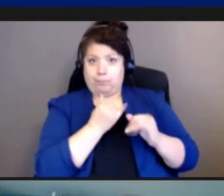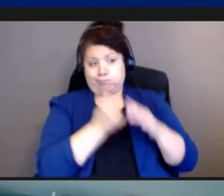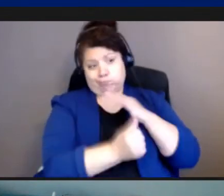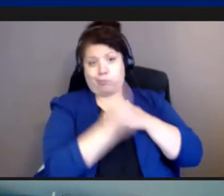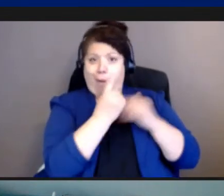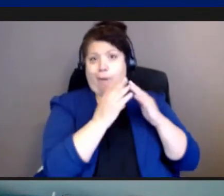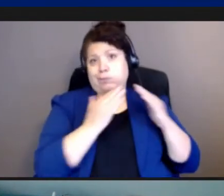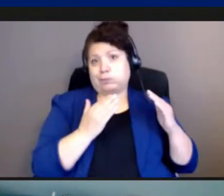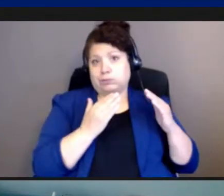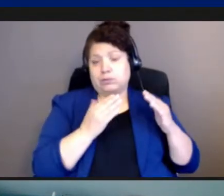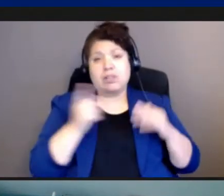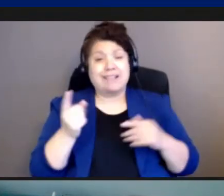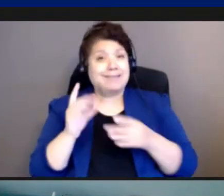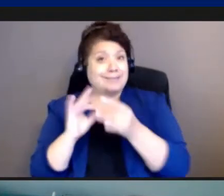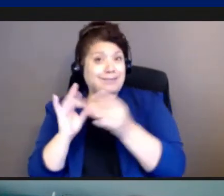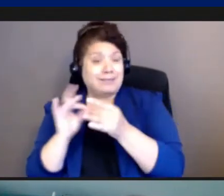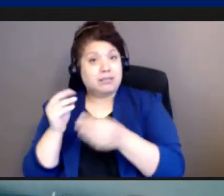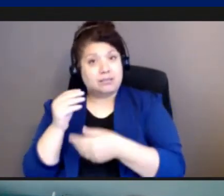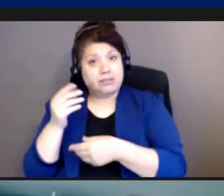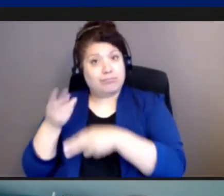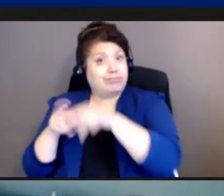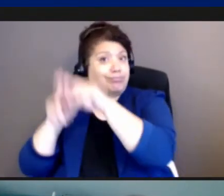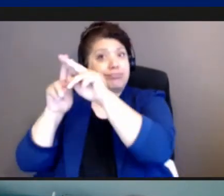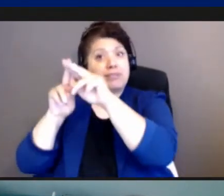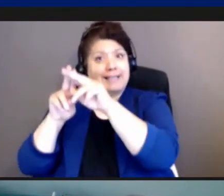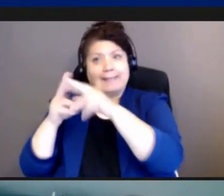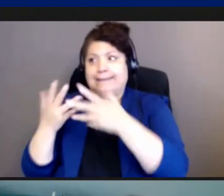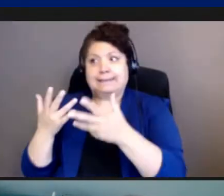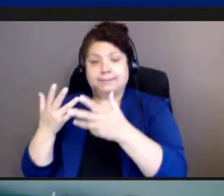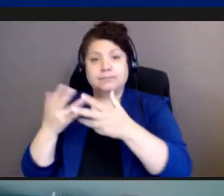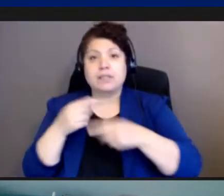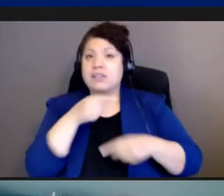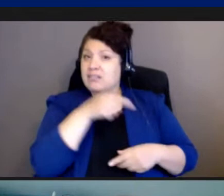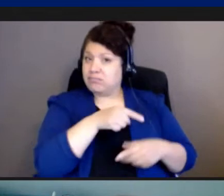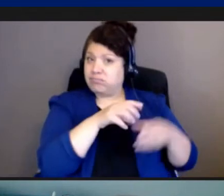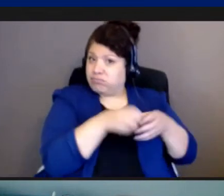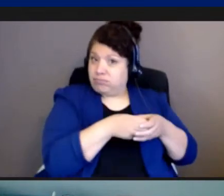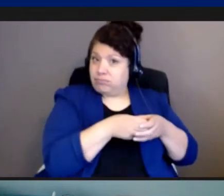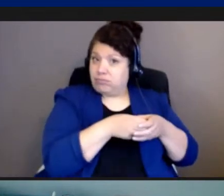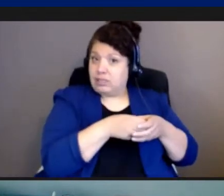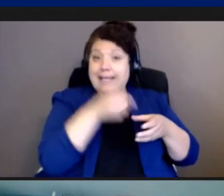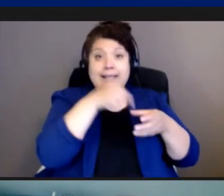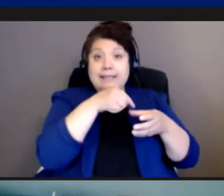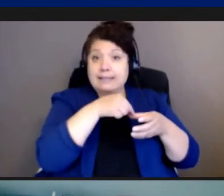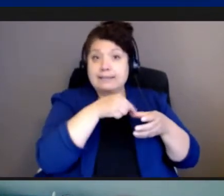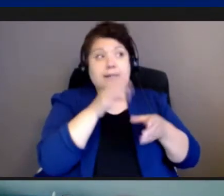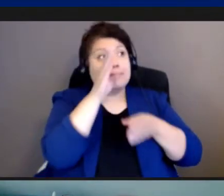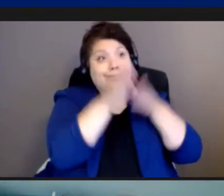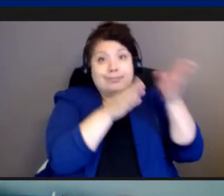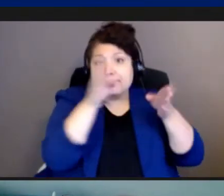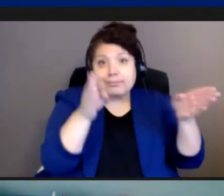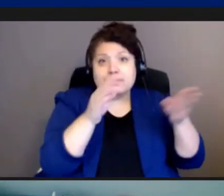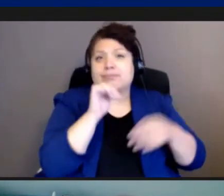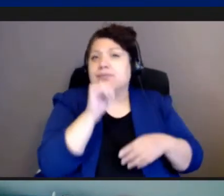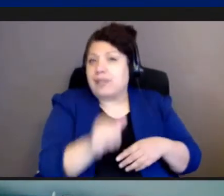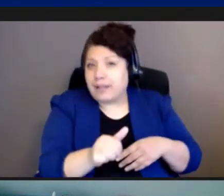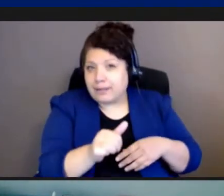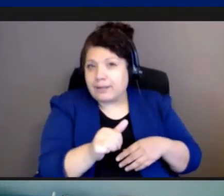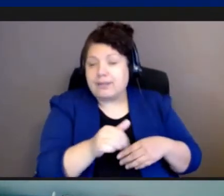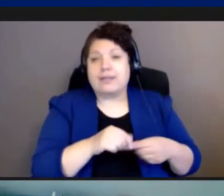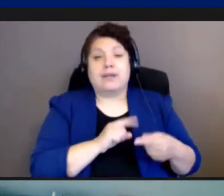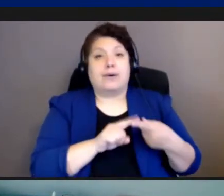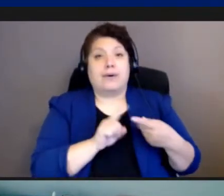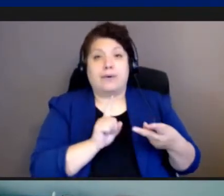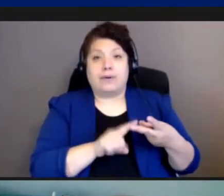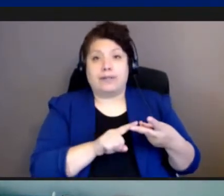slowing down. So I guess a two-part question. First off, how important is it for people to limit their contacts this weekend? And how